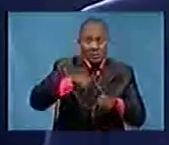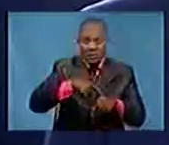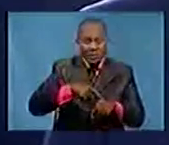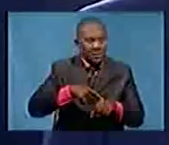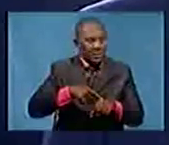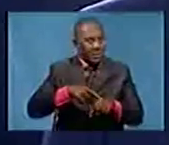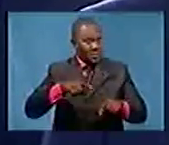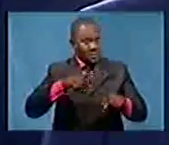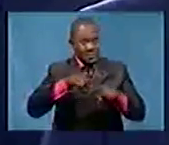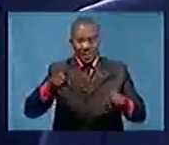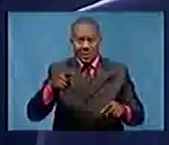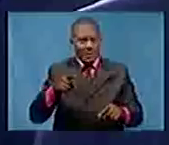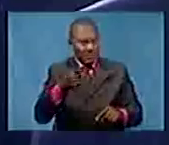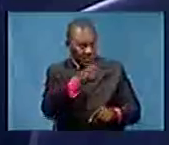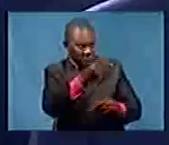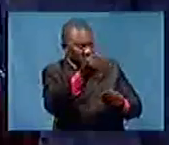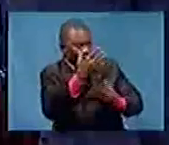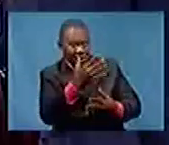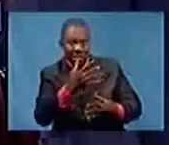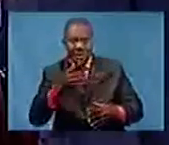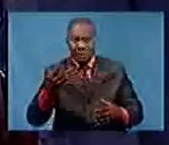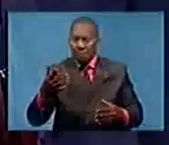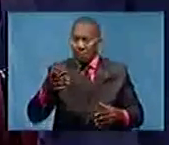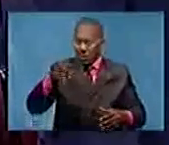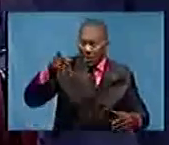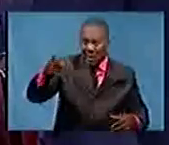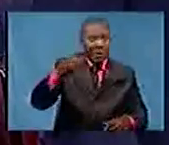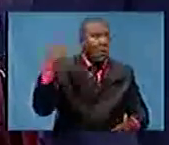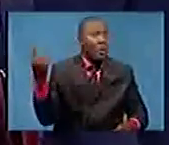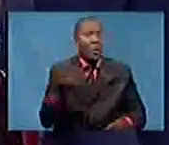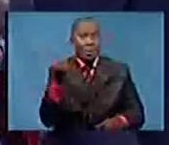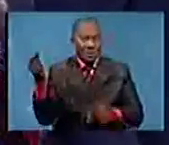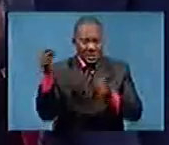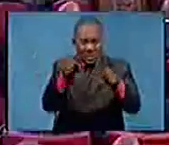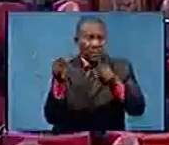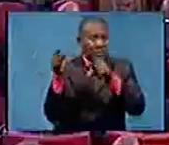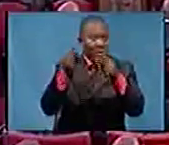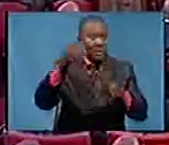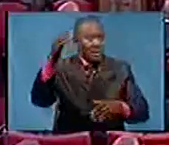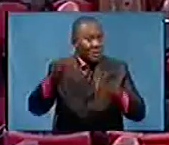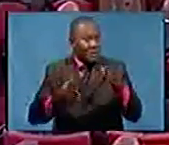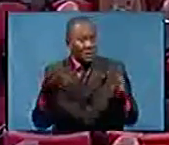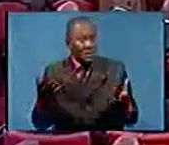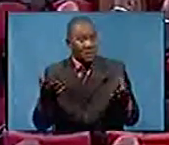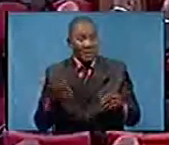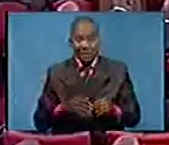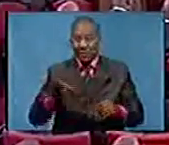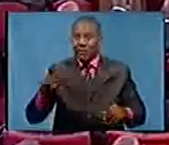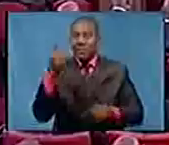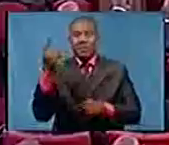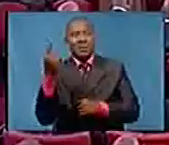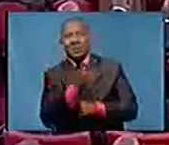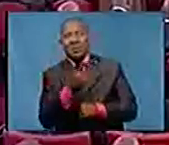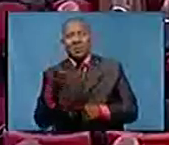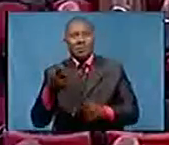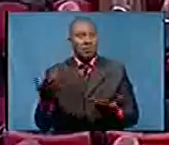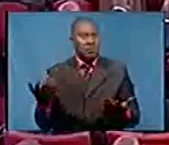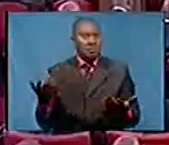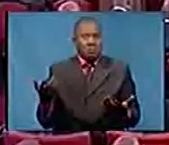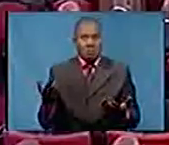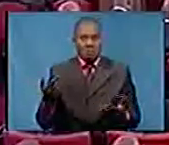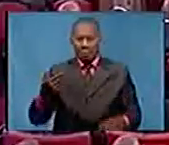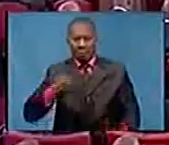coming. The first day we indicated, they say he was on the airwaves saying that there was no reference to